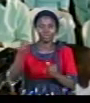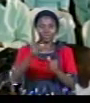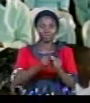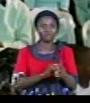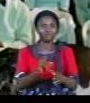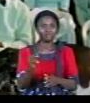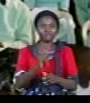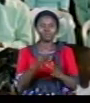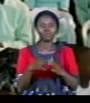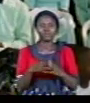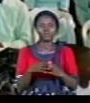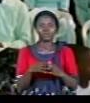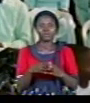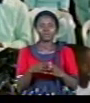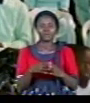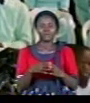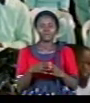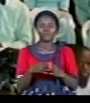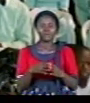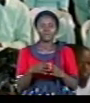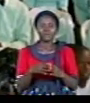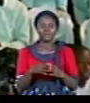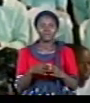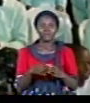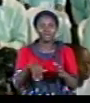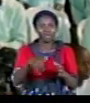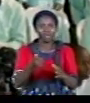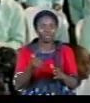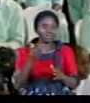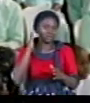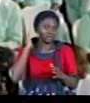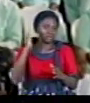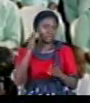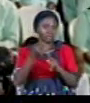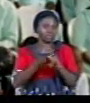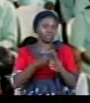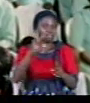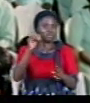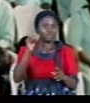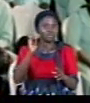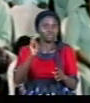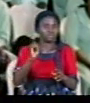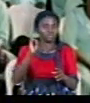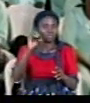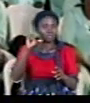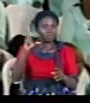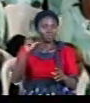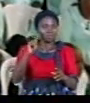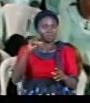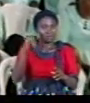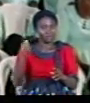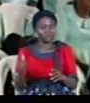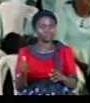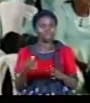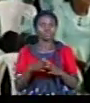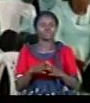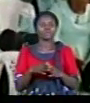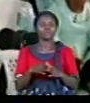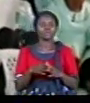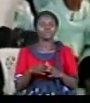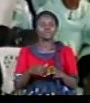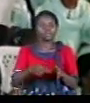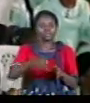from Delta South, Sister Faith Prosper from Orekope Group, right there in Delta South, who says